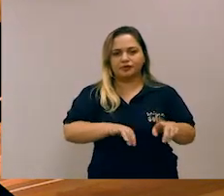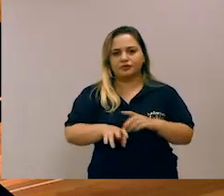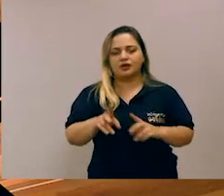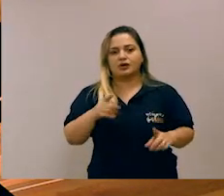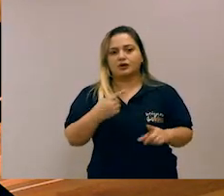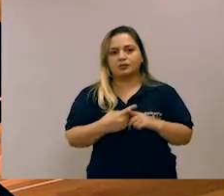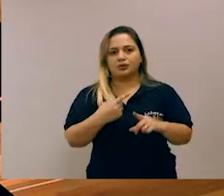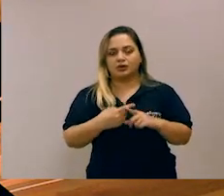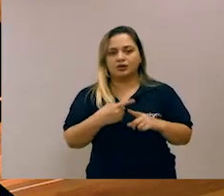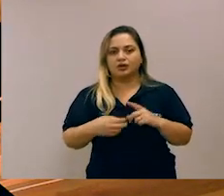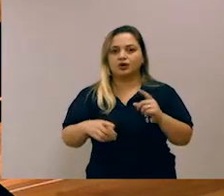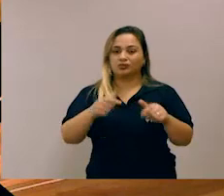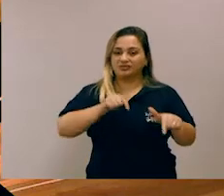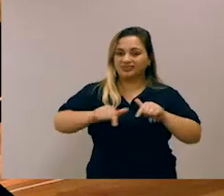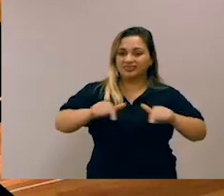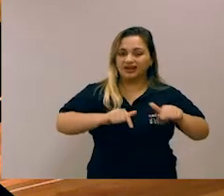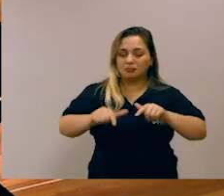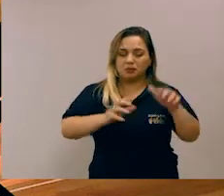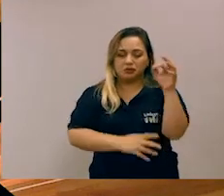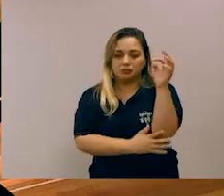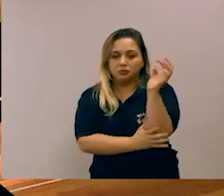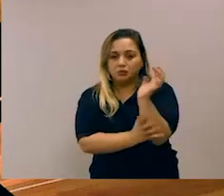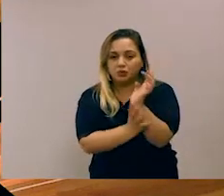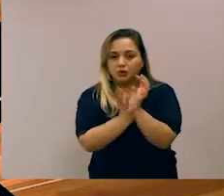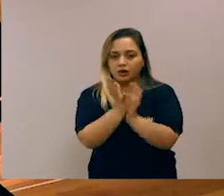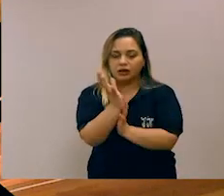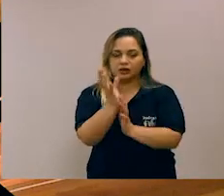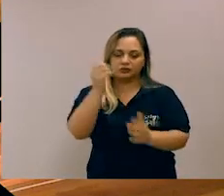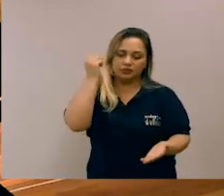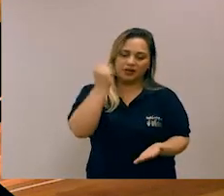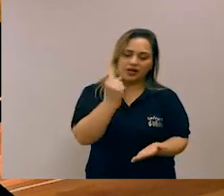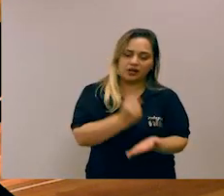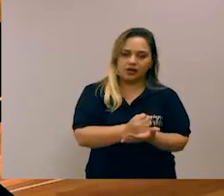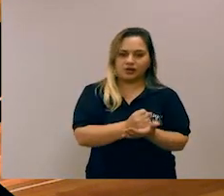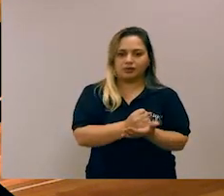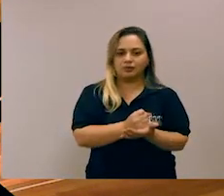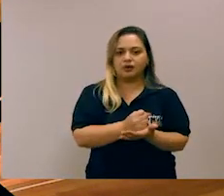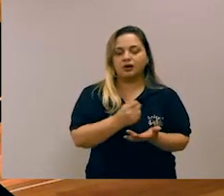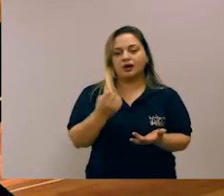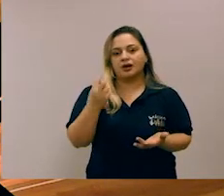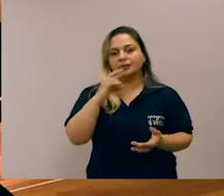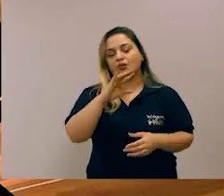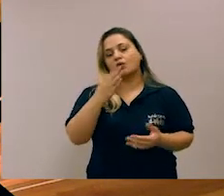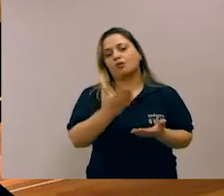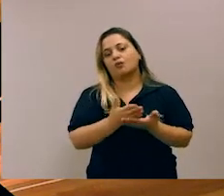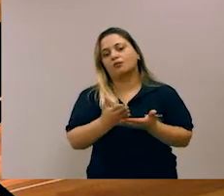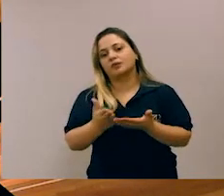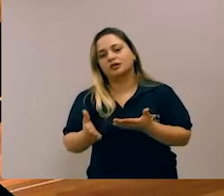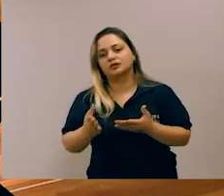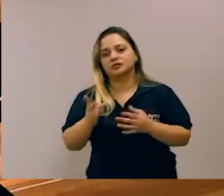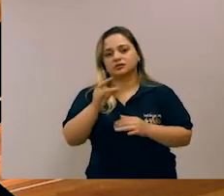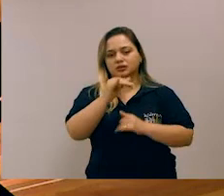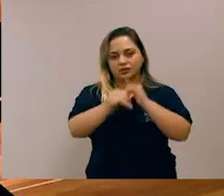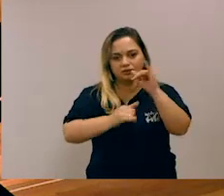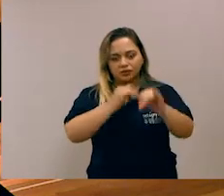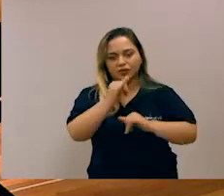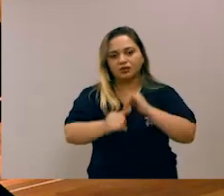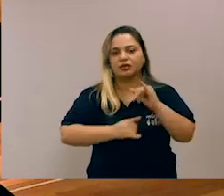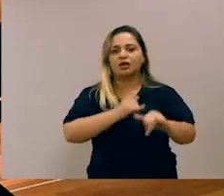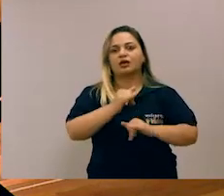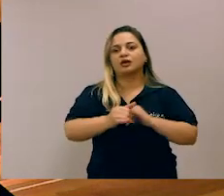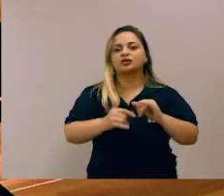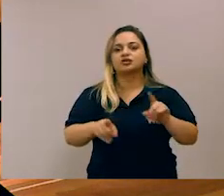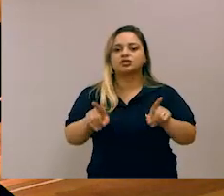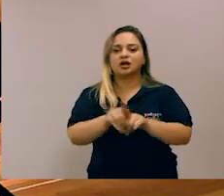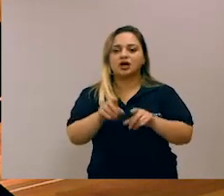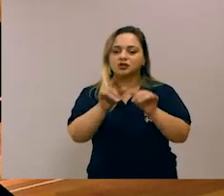is the automation. It's when the work of that bureaucrat who is stamping, using his stamps, becomes an online